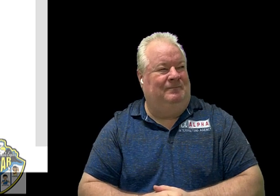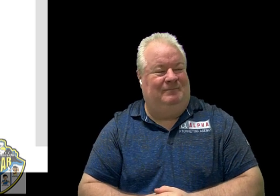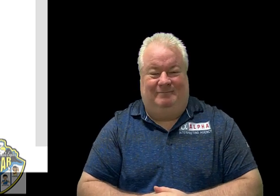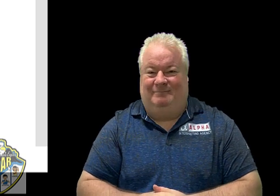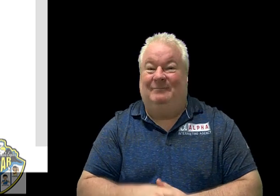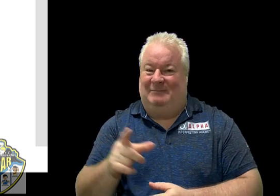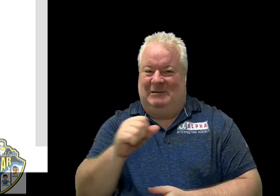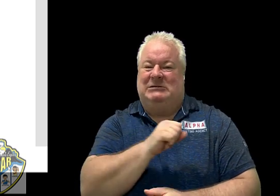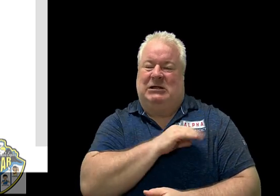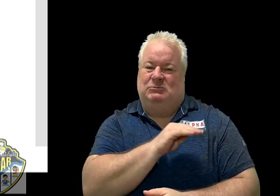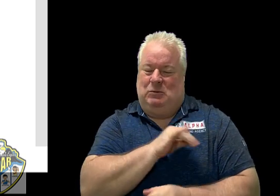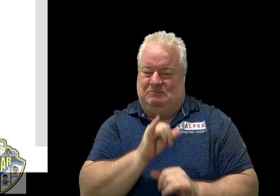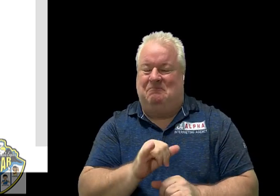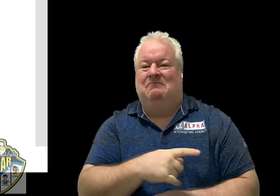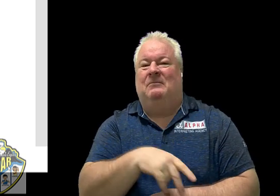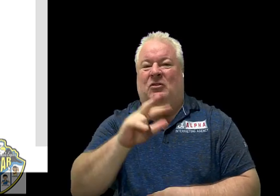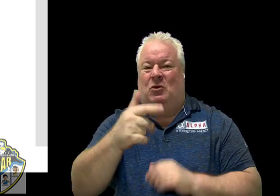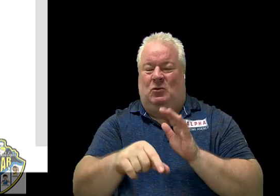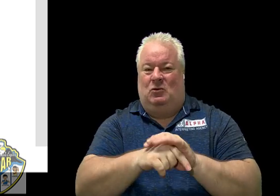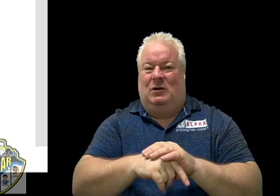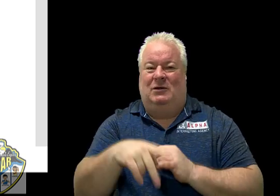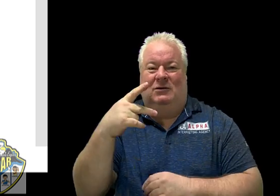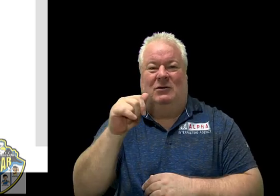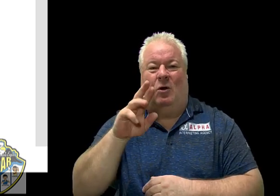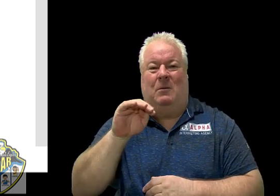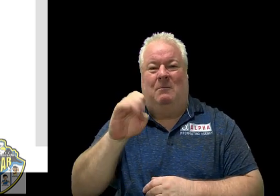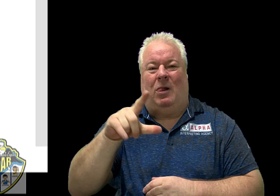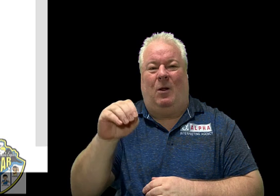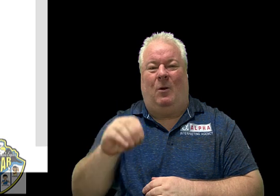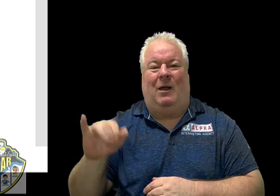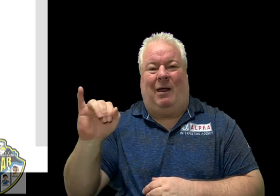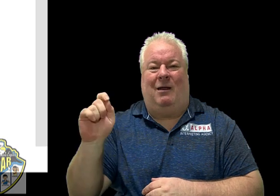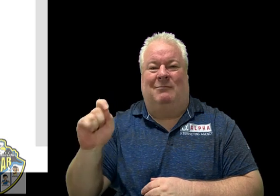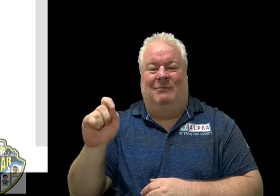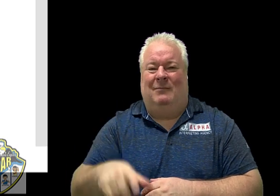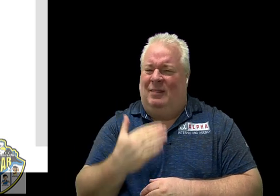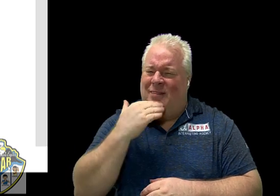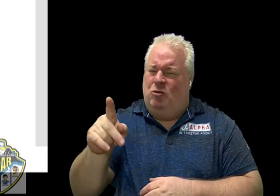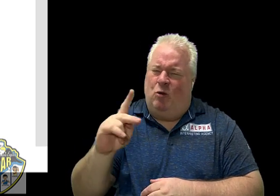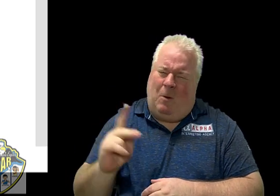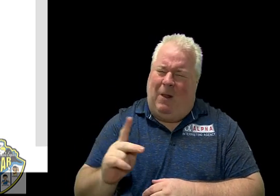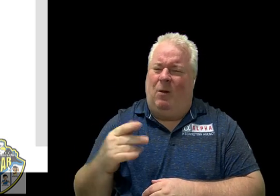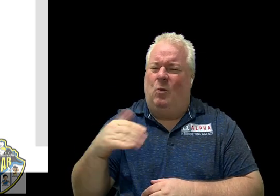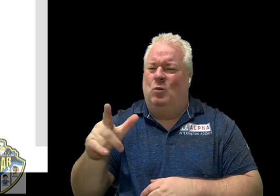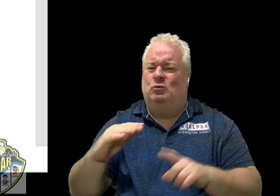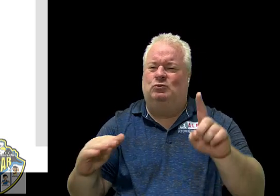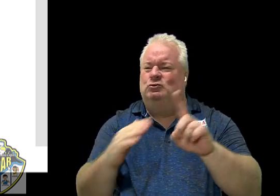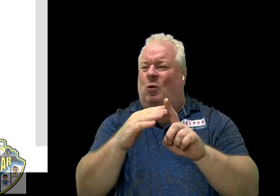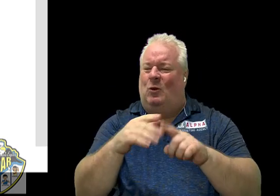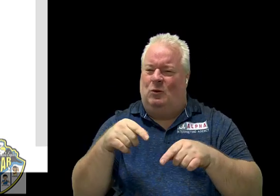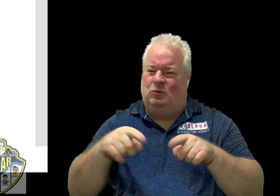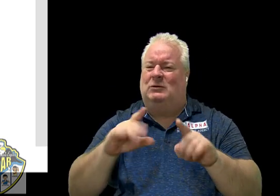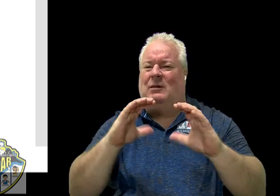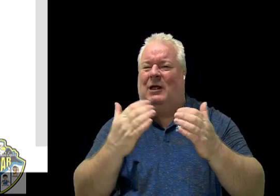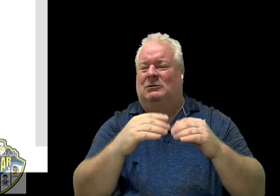Mrs. Sizemore's class, third grade, Carmelo I. Thank you, Carmelo, for soaring on